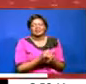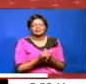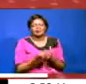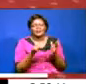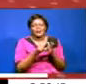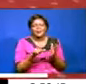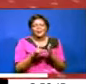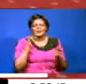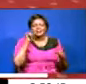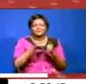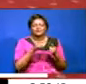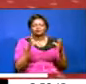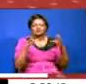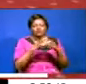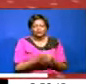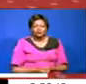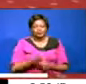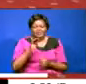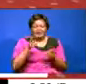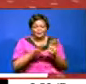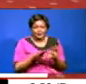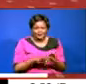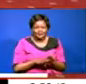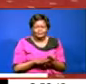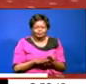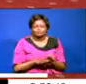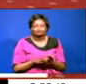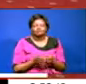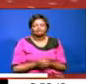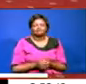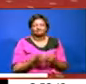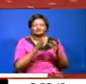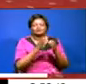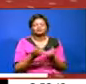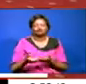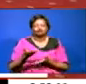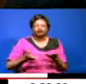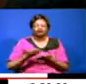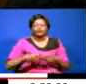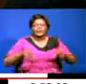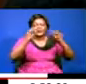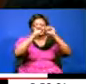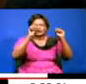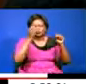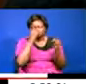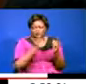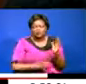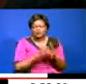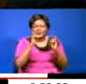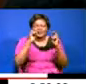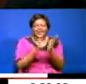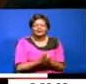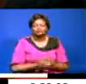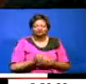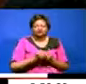camp. 30 members of the Dove Party engaged President William Ruto on development matters and moving the country